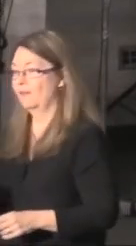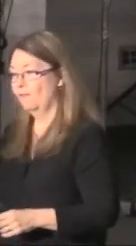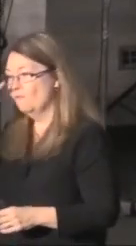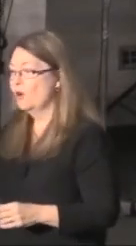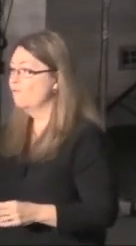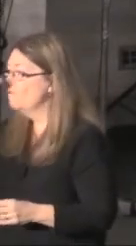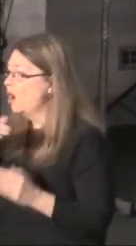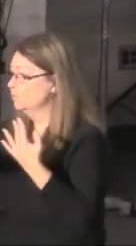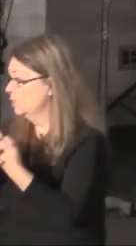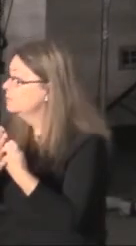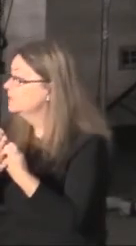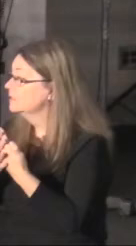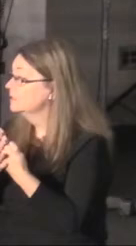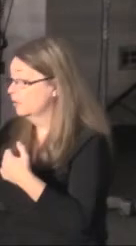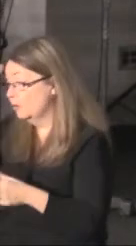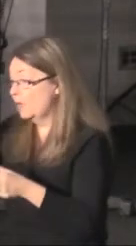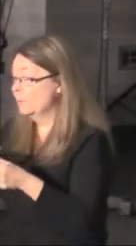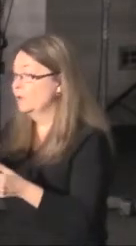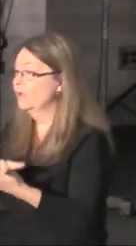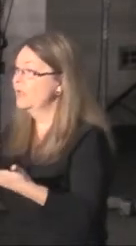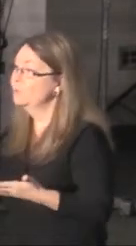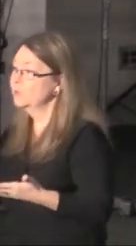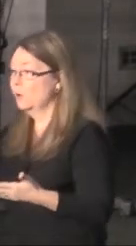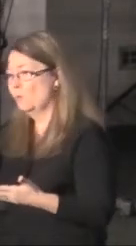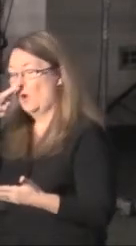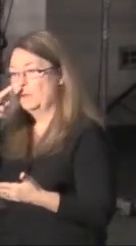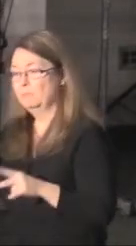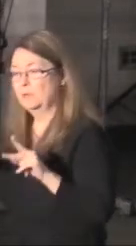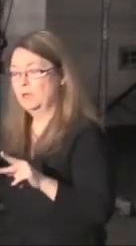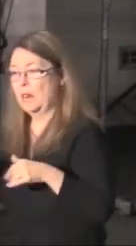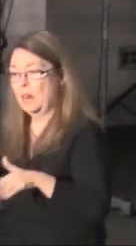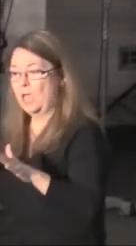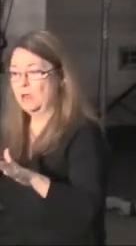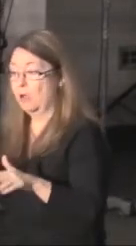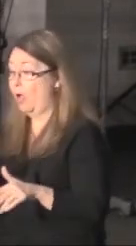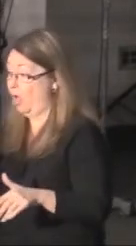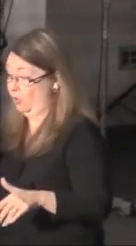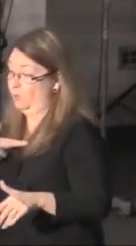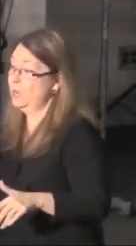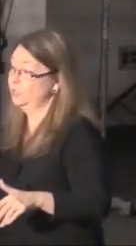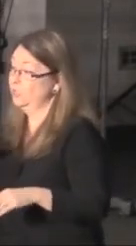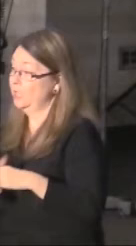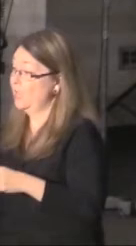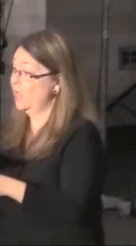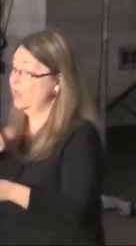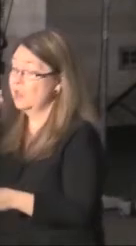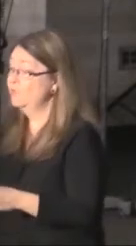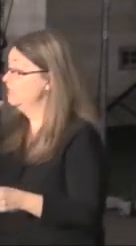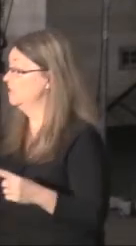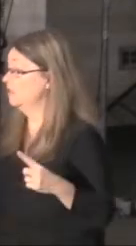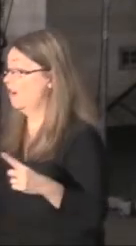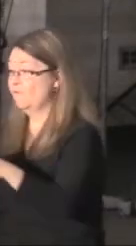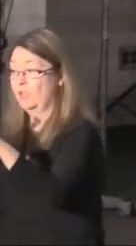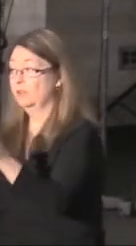the gospel of Christ. Now, if you remember from last week, the Romans, they allowed pretty much any other religion in their area as long as it didn't